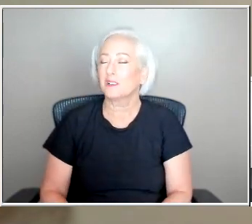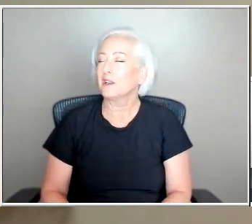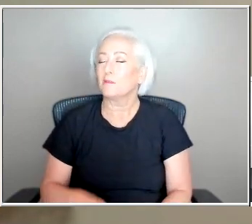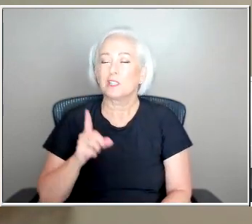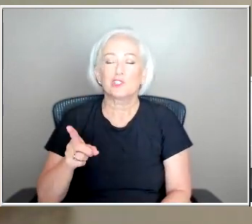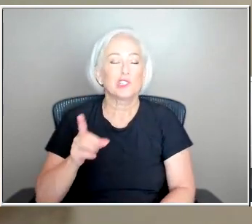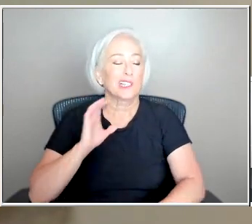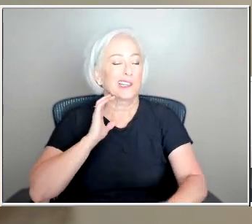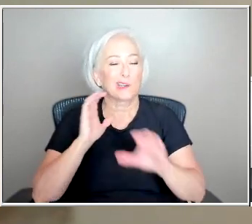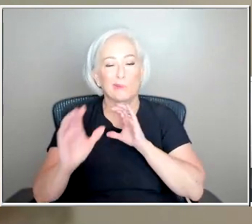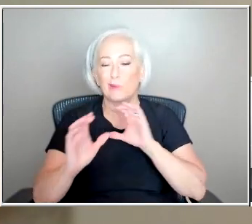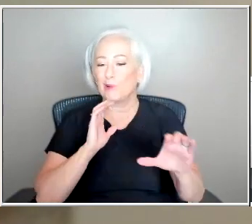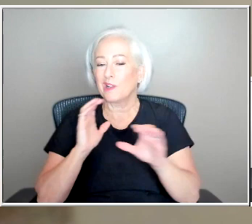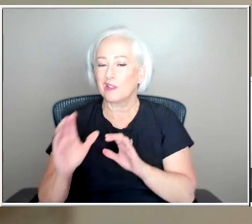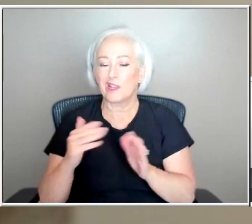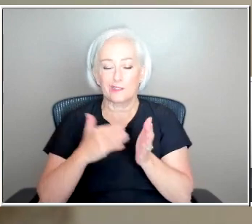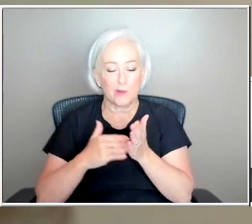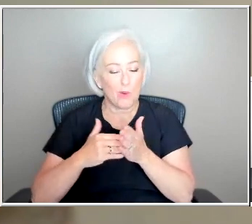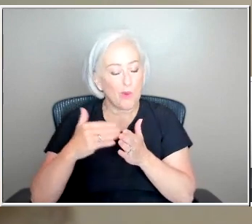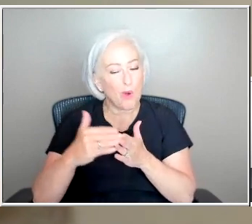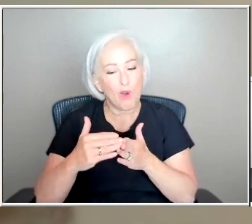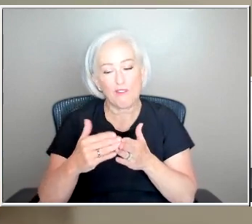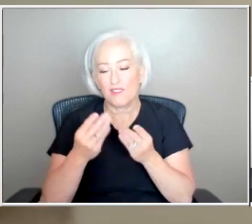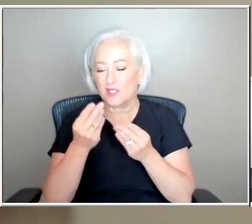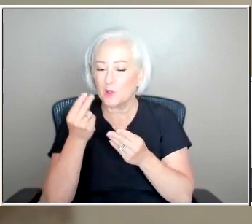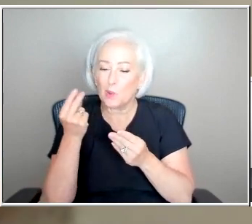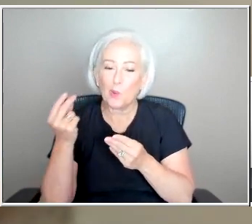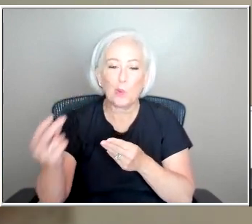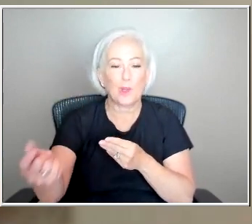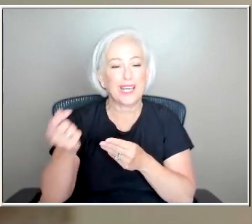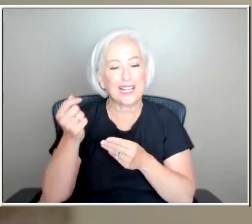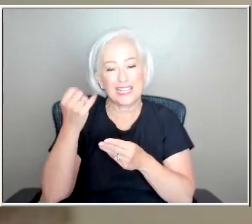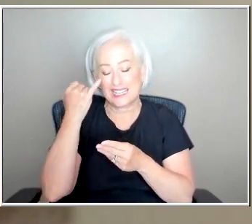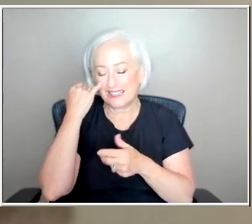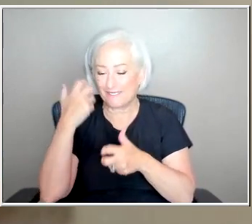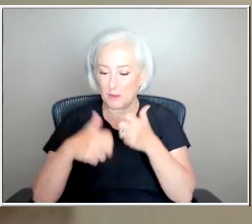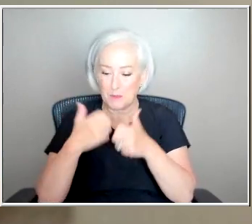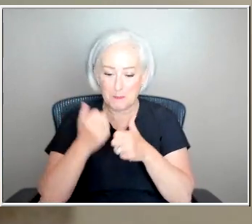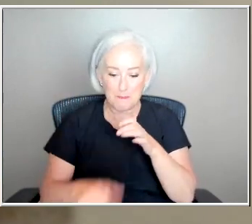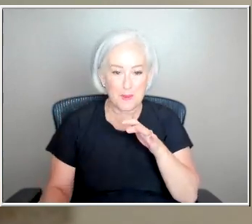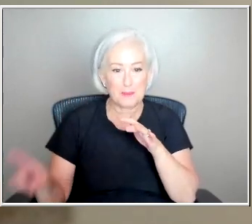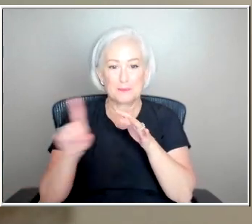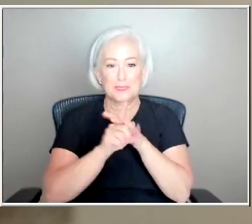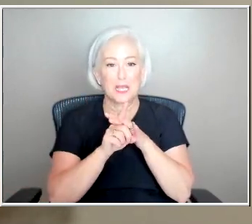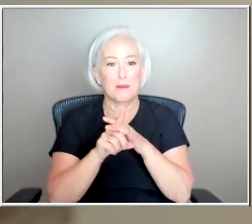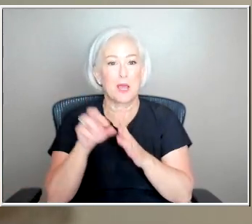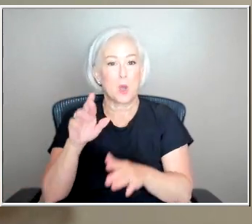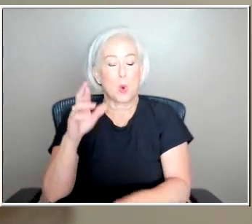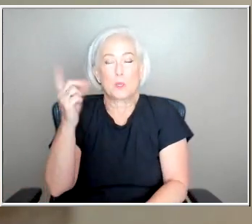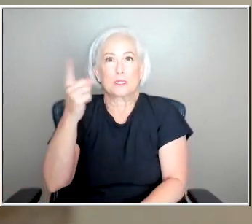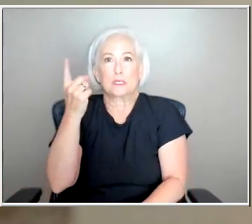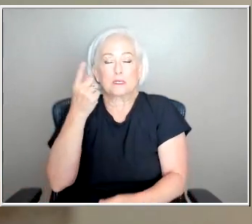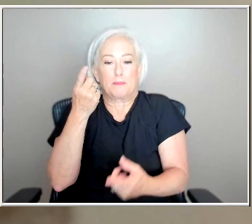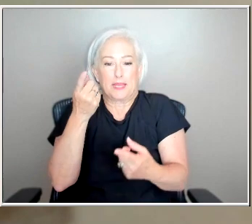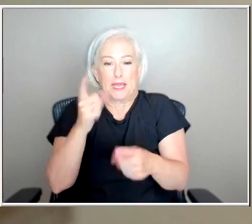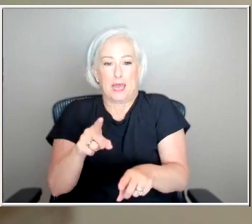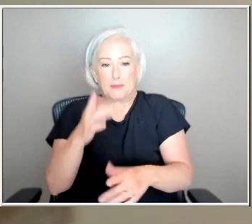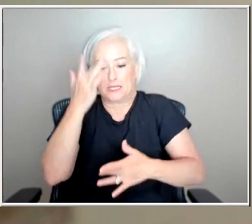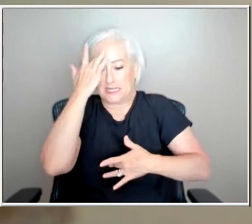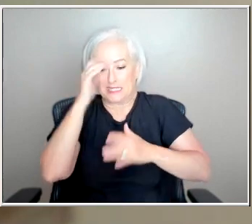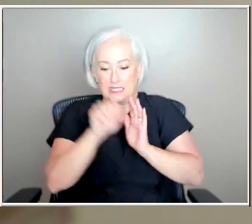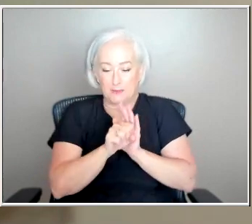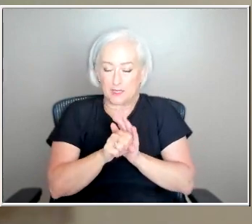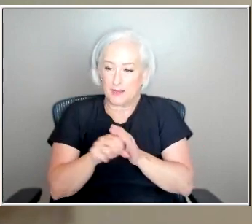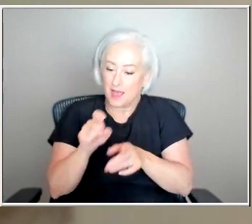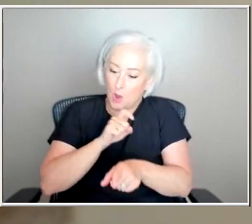us so frequently, so quickly. You know, if we have a problem or like just something popping up symptom-wise, I can call and I